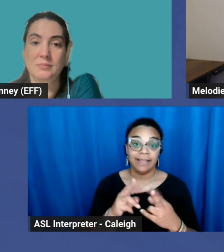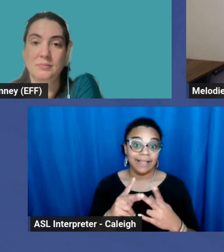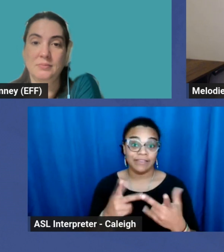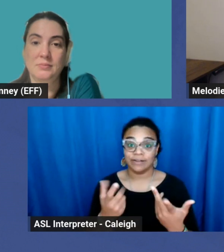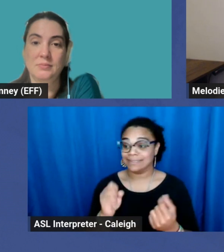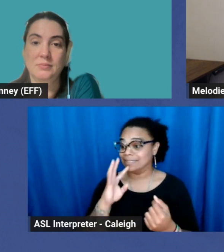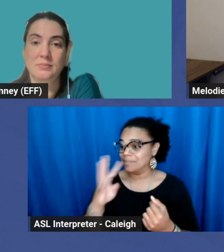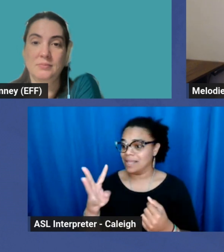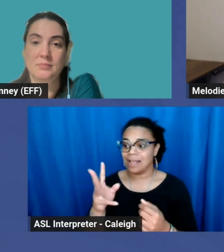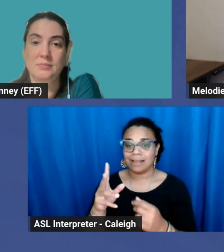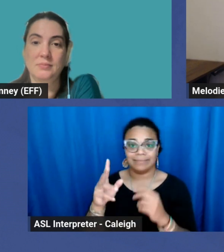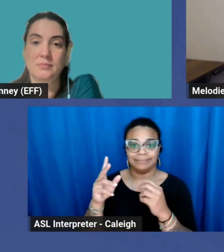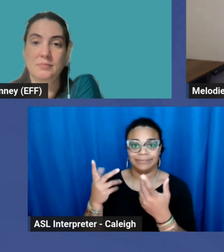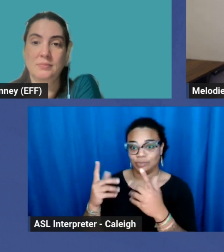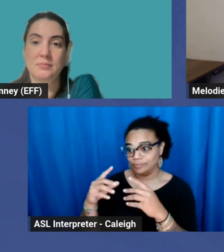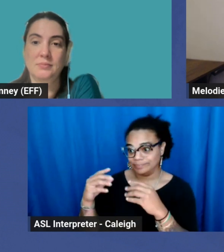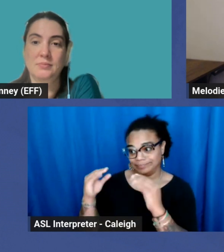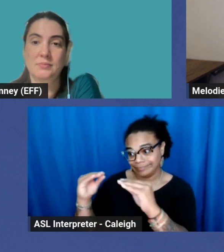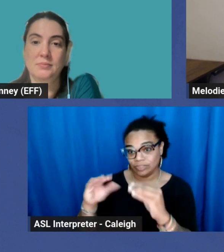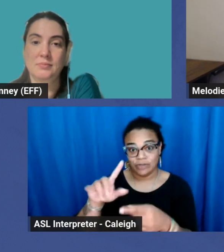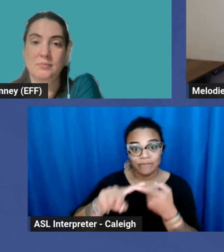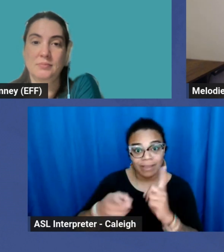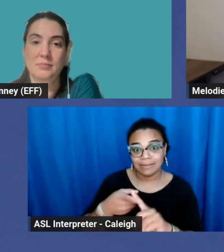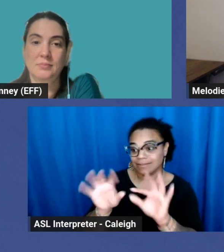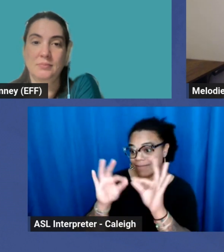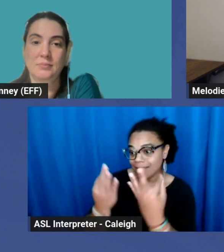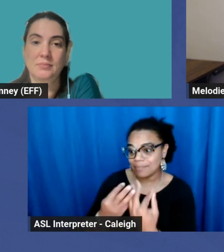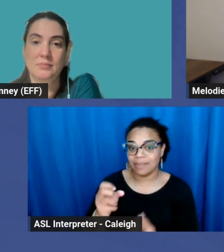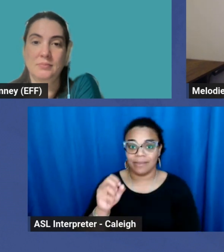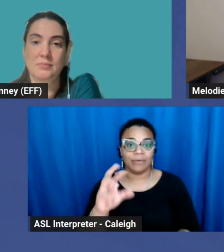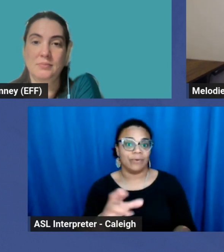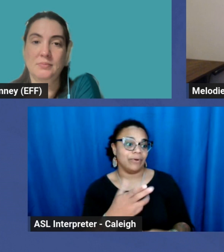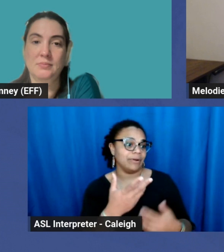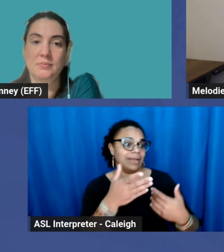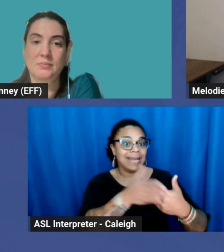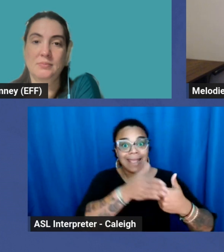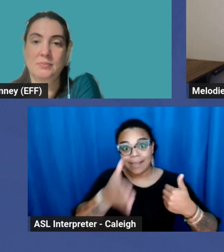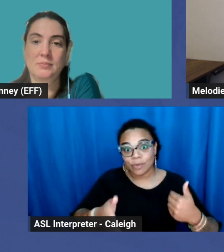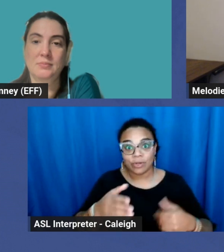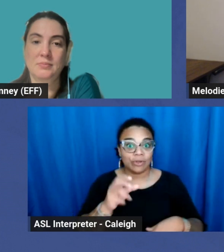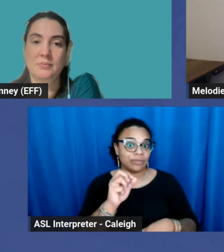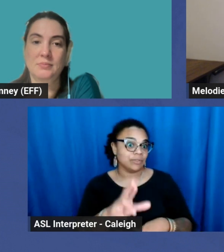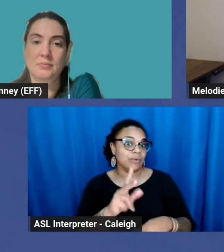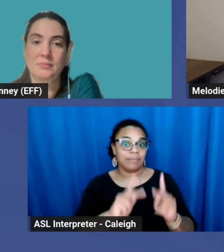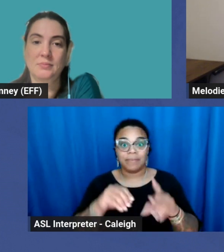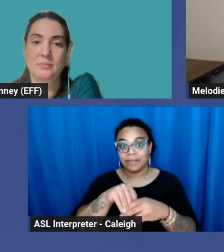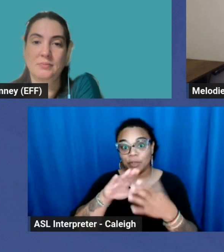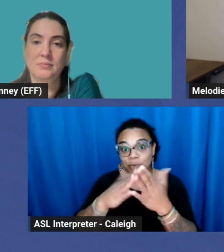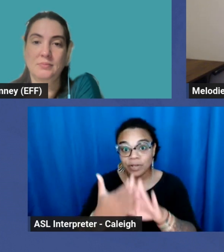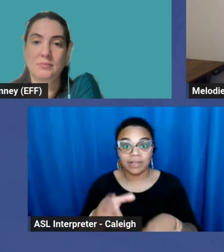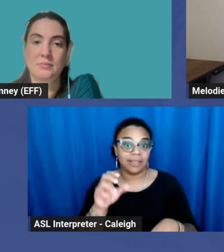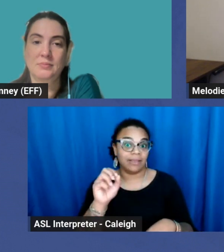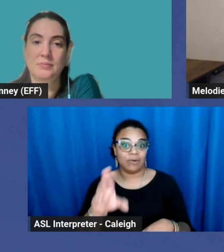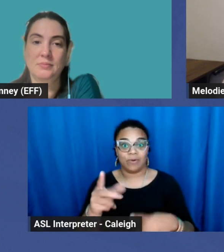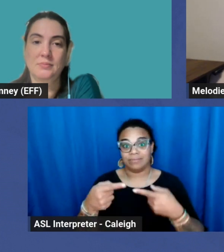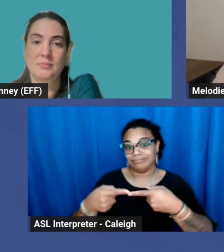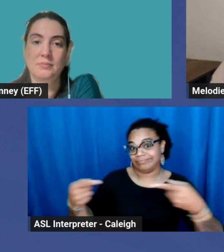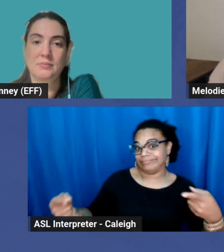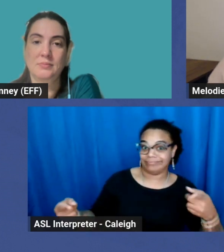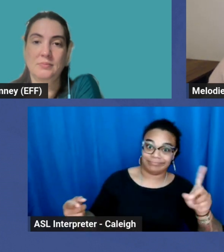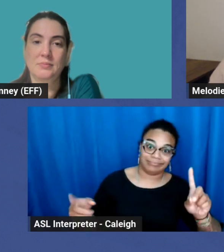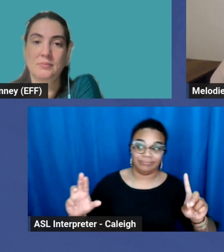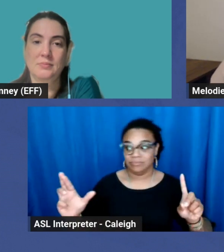and family or your neighbors or people in your community across the political aisle, speaking